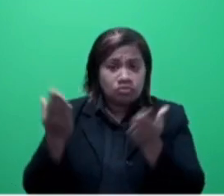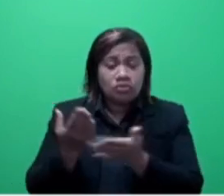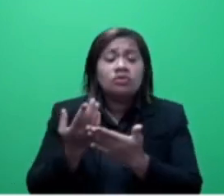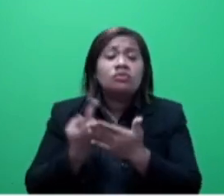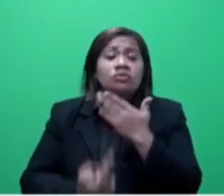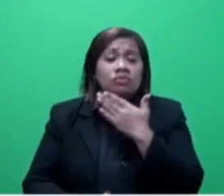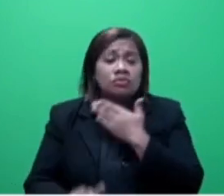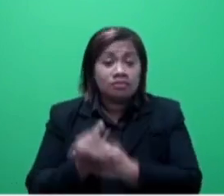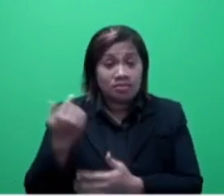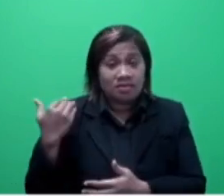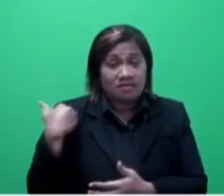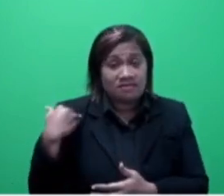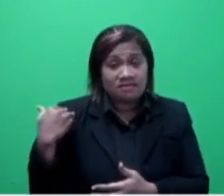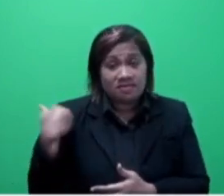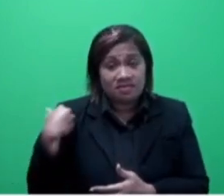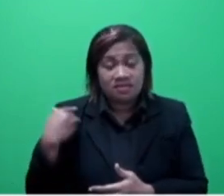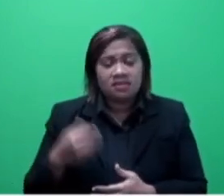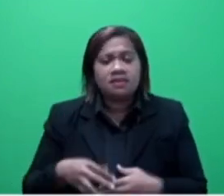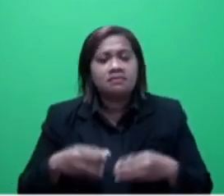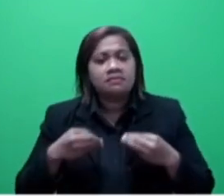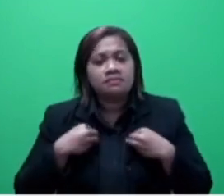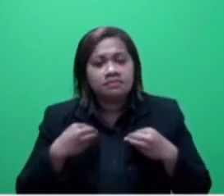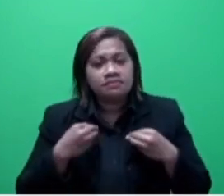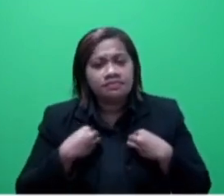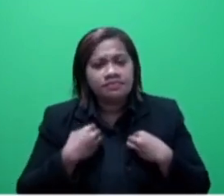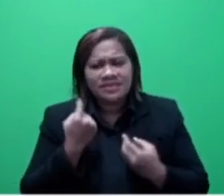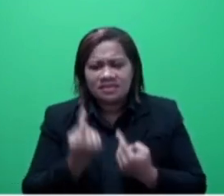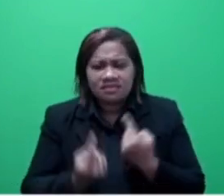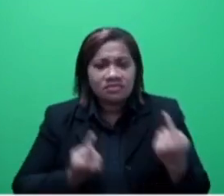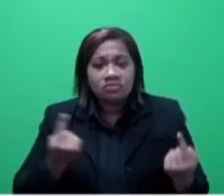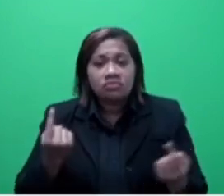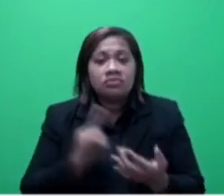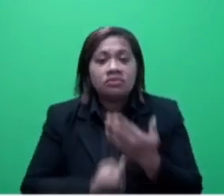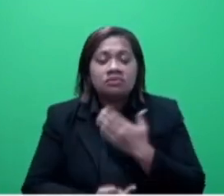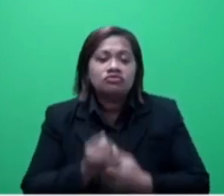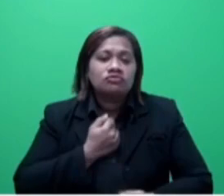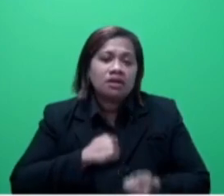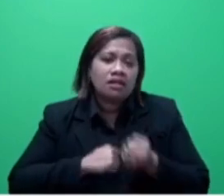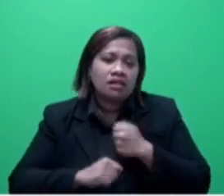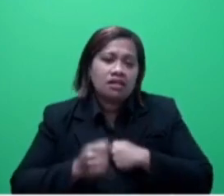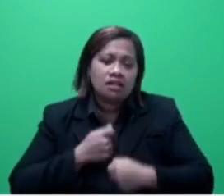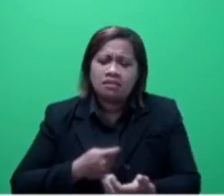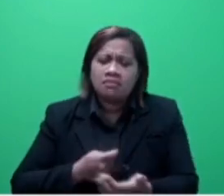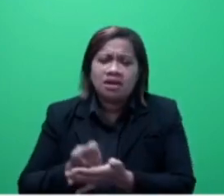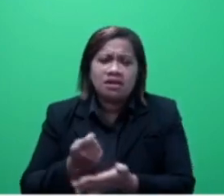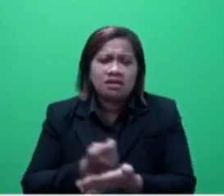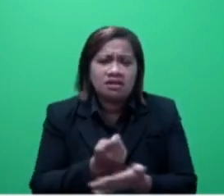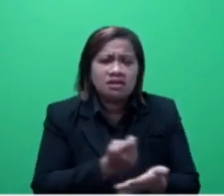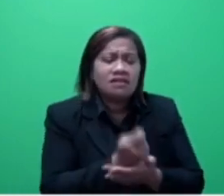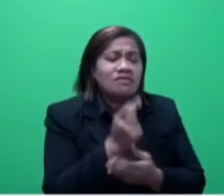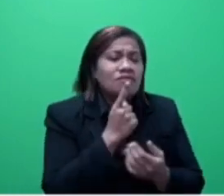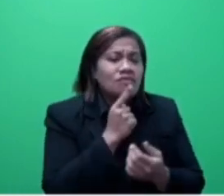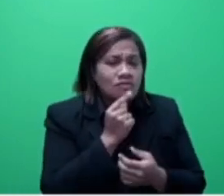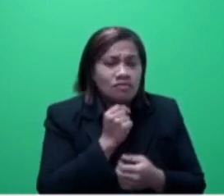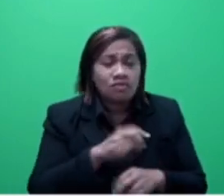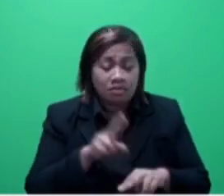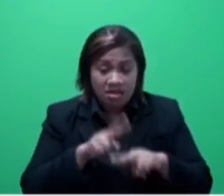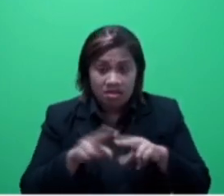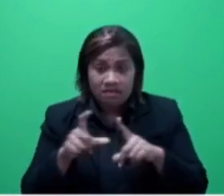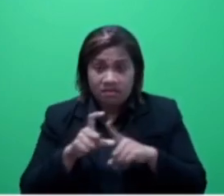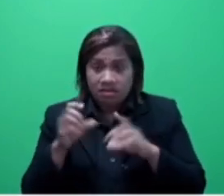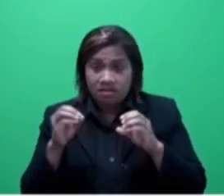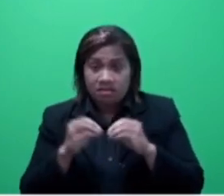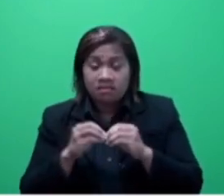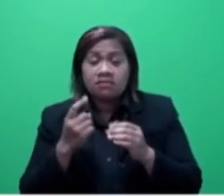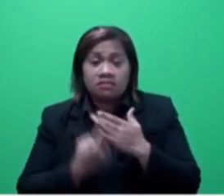adversely affected, businesses and individuals had actually struggled to pay their loans, which meant that FDB customers was also